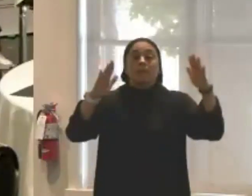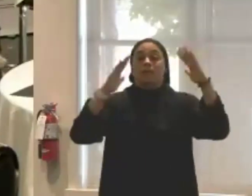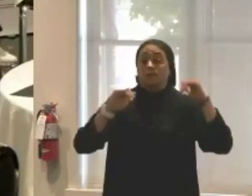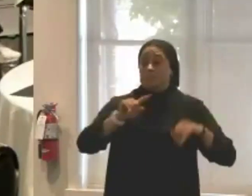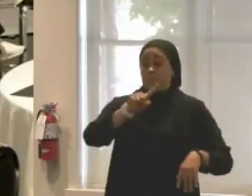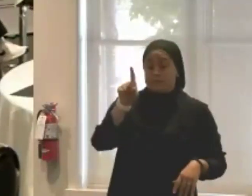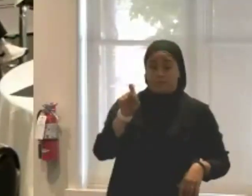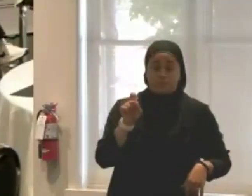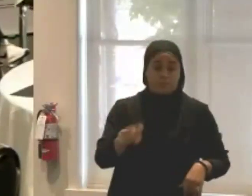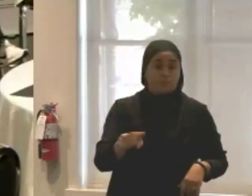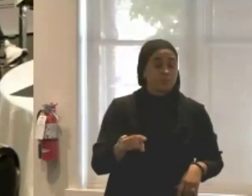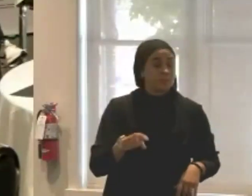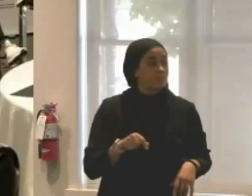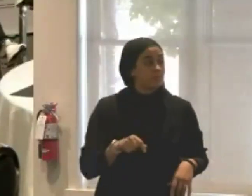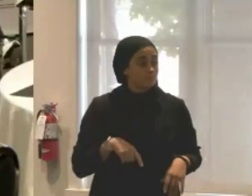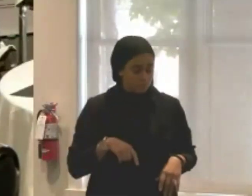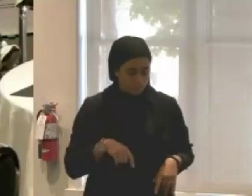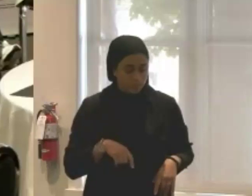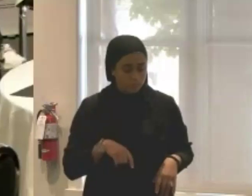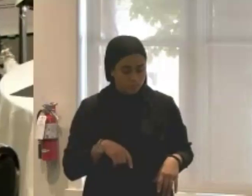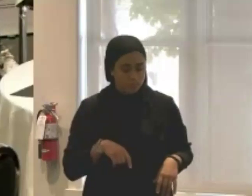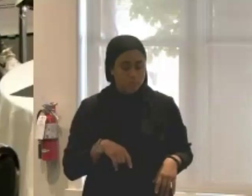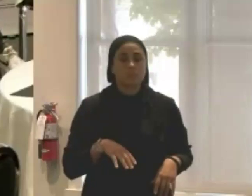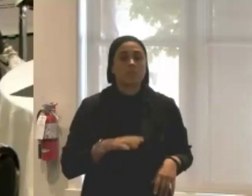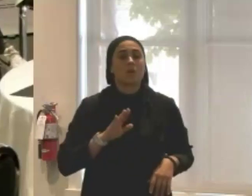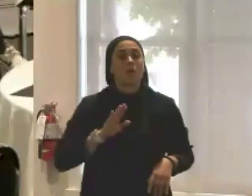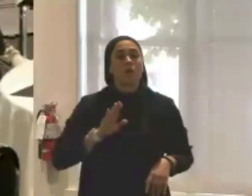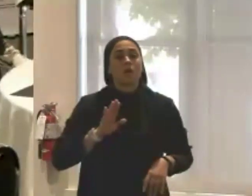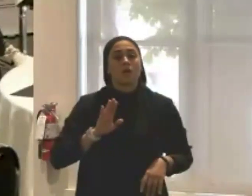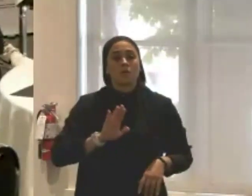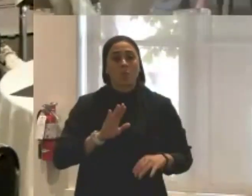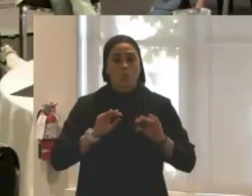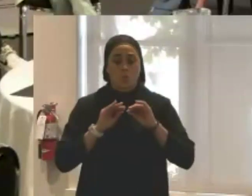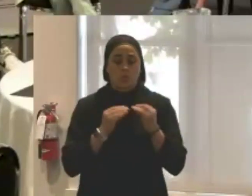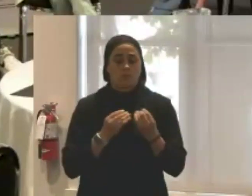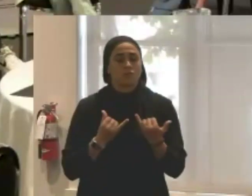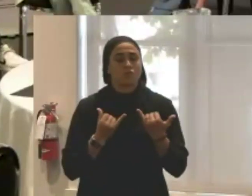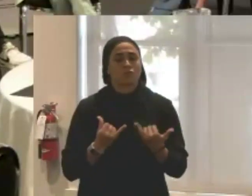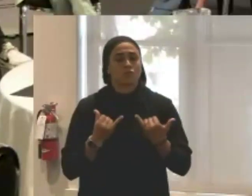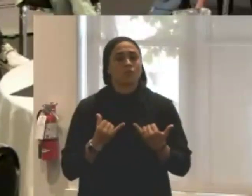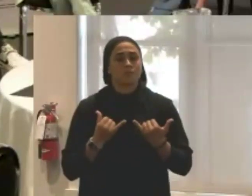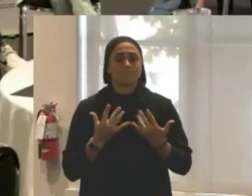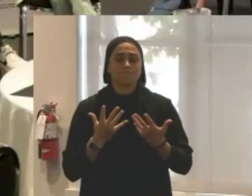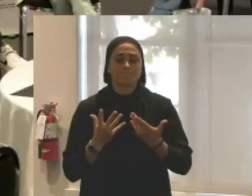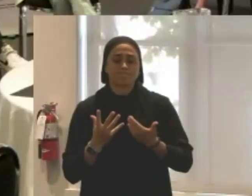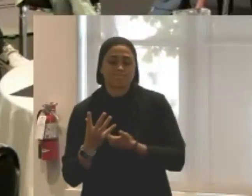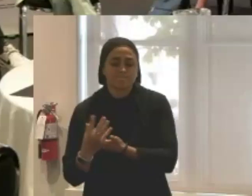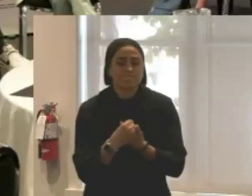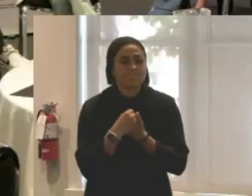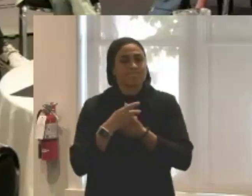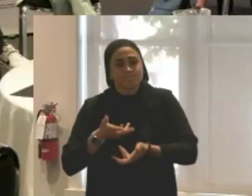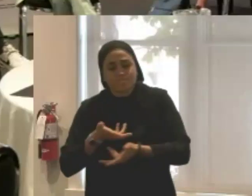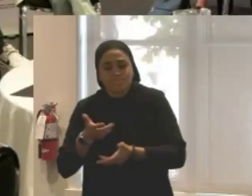question, could you describe your organization current level of engagement with newcomer